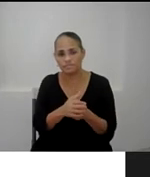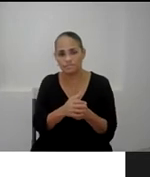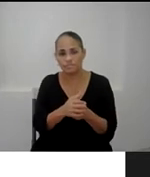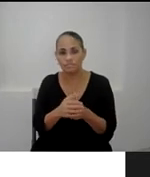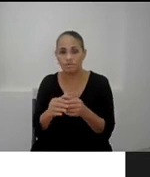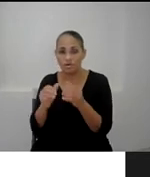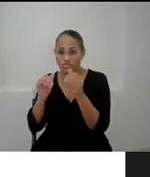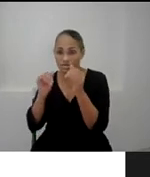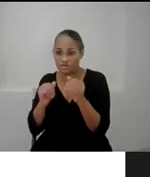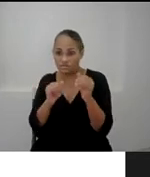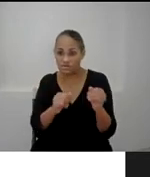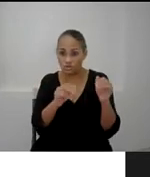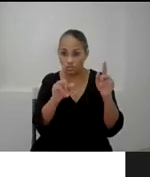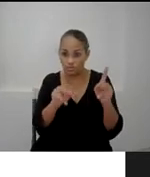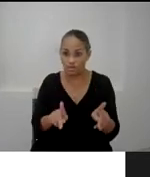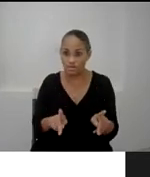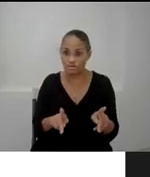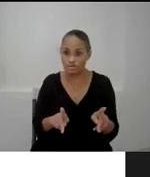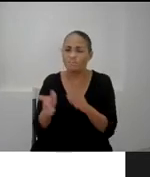individual plans